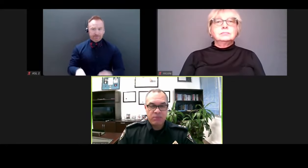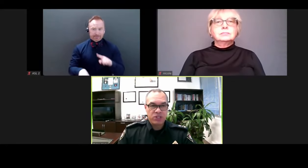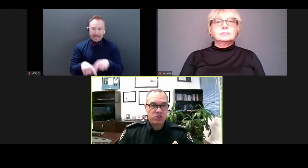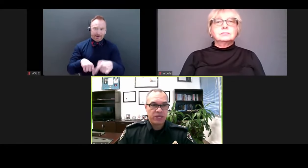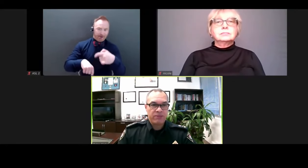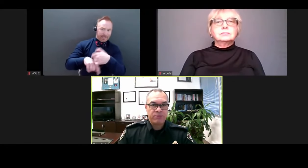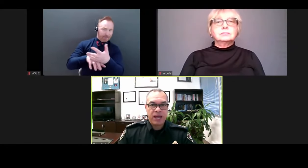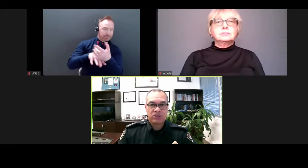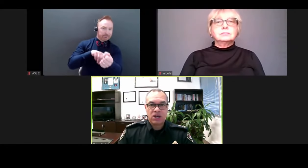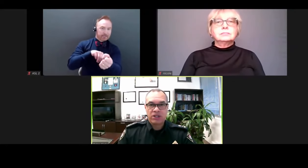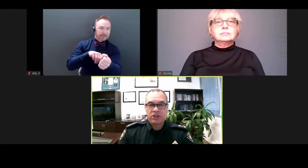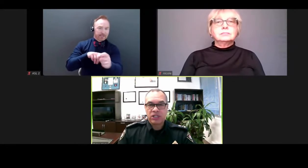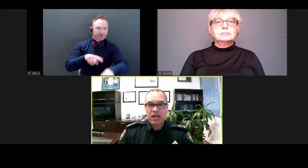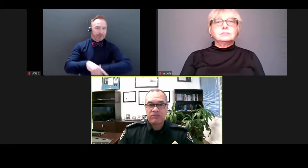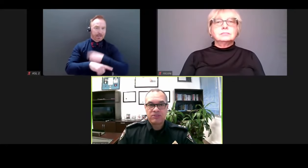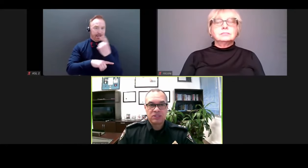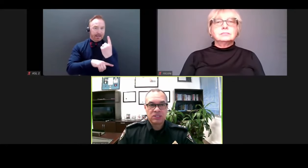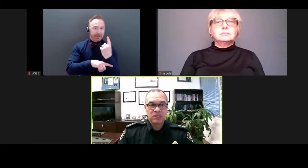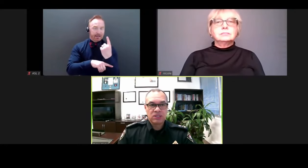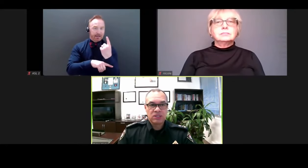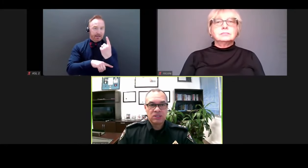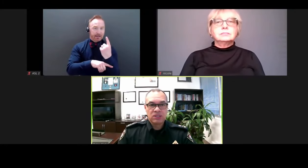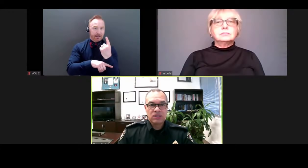an immeasurable impact on your lives,